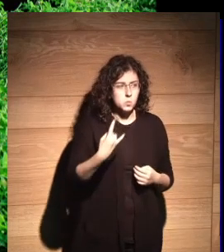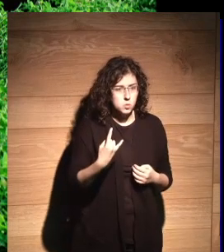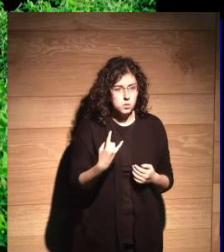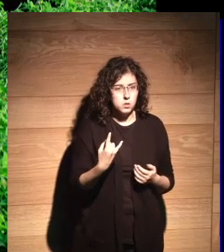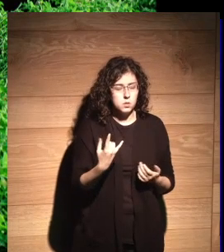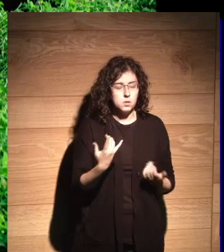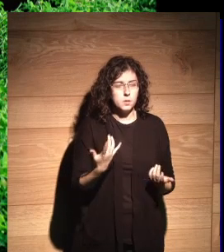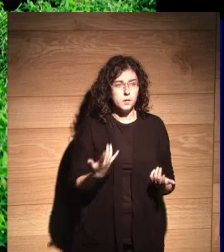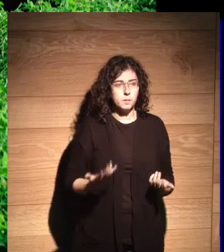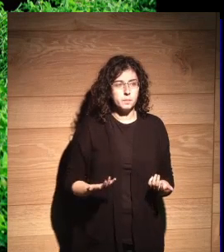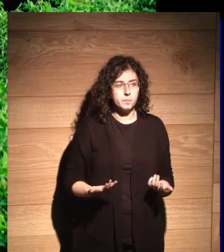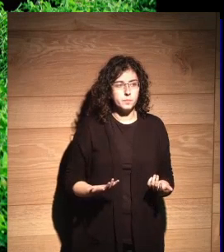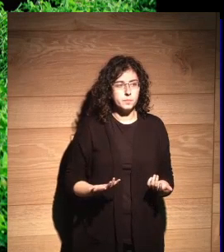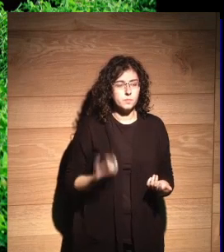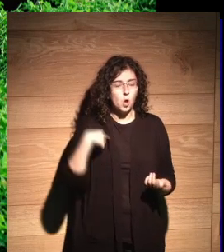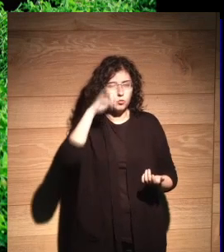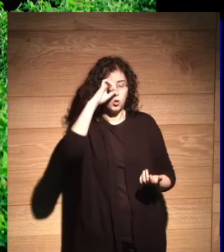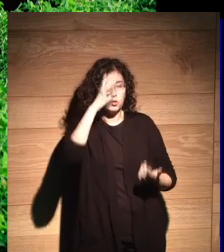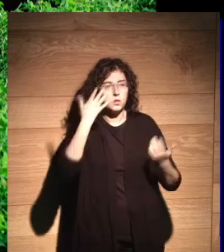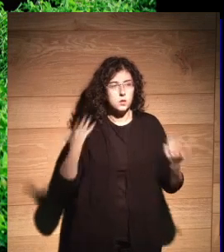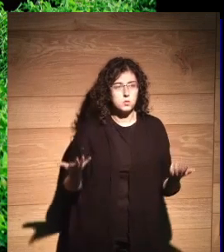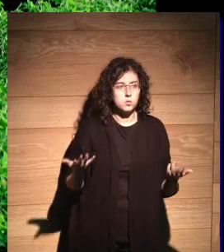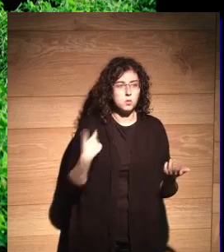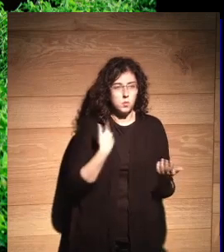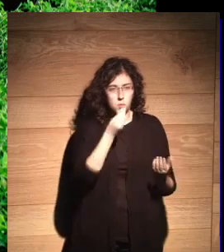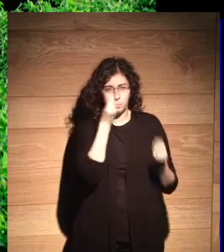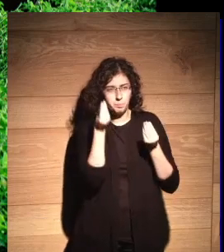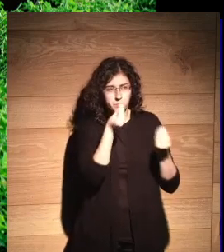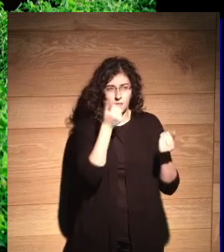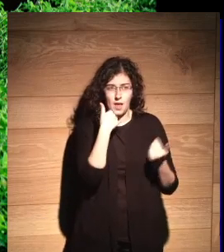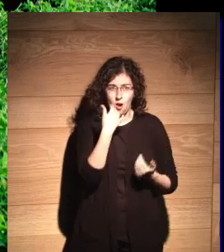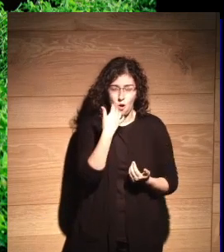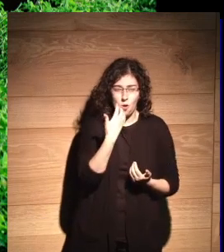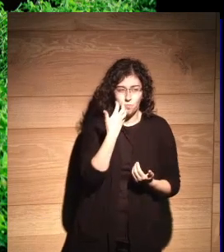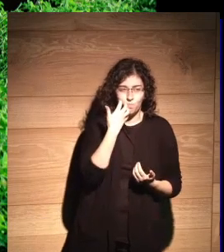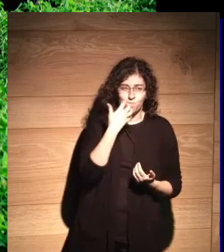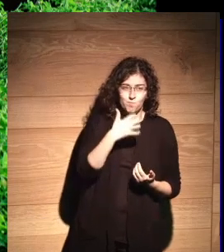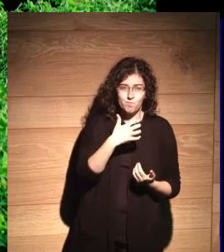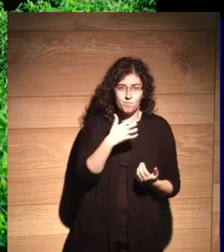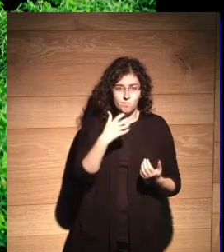was kind of a mystery about it or something. And so I decided to